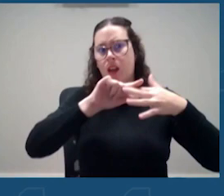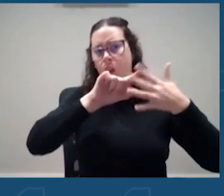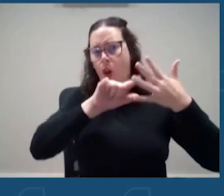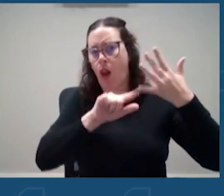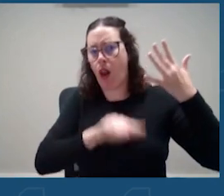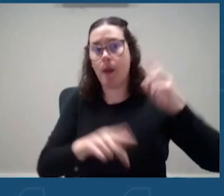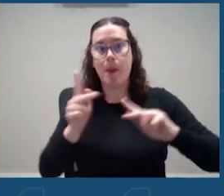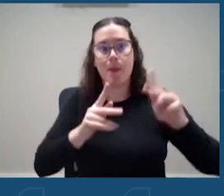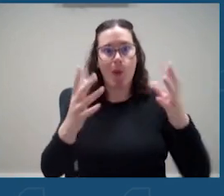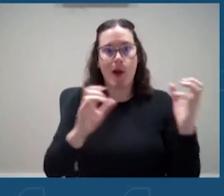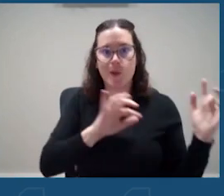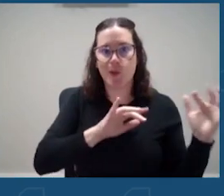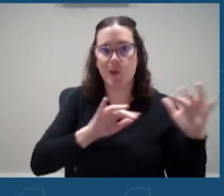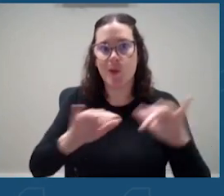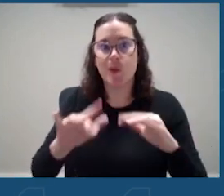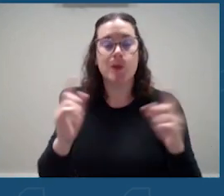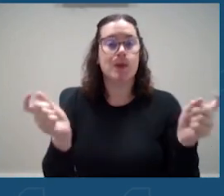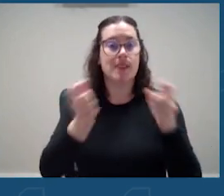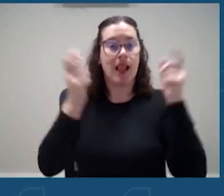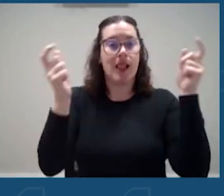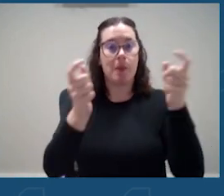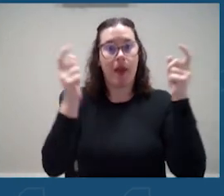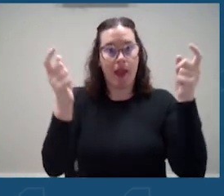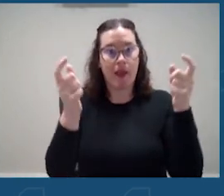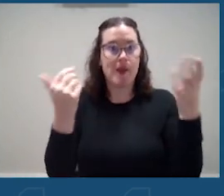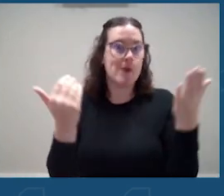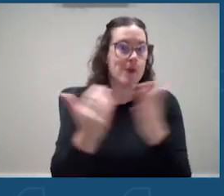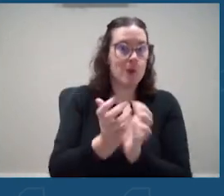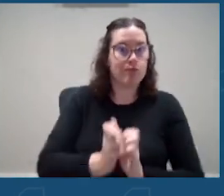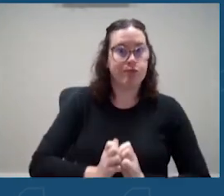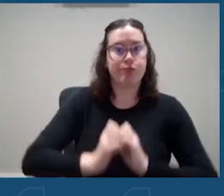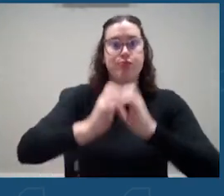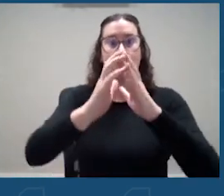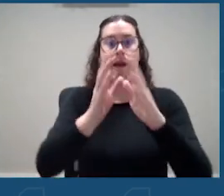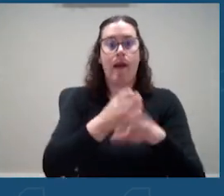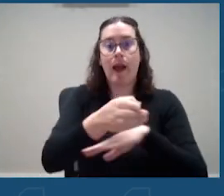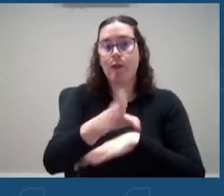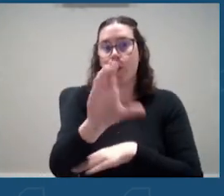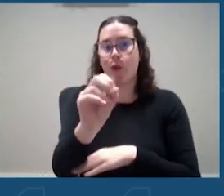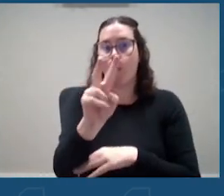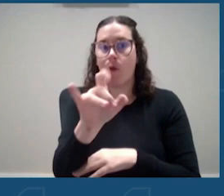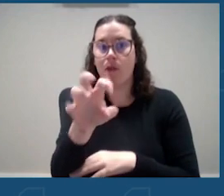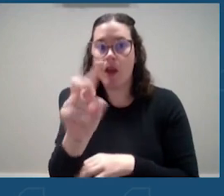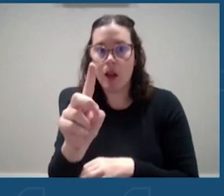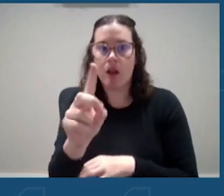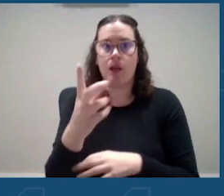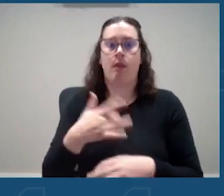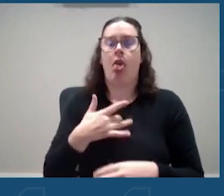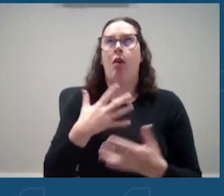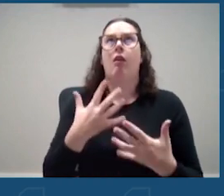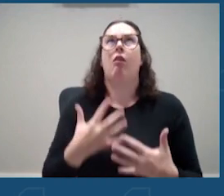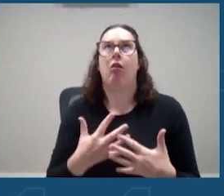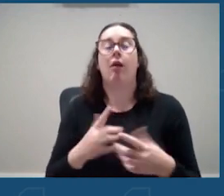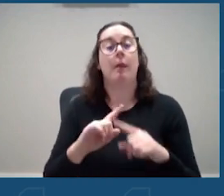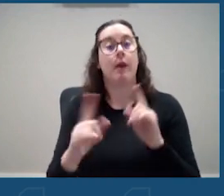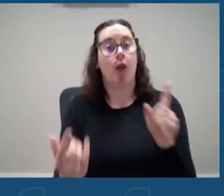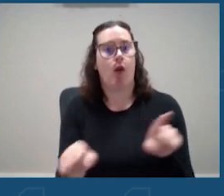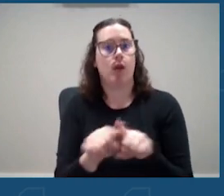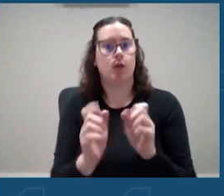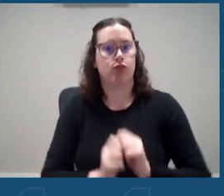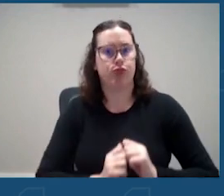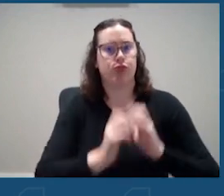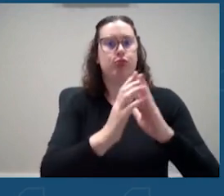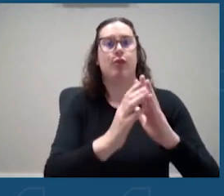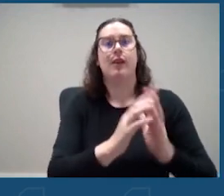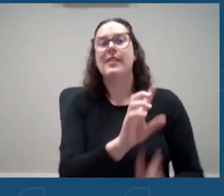to celebrate the rebirth of our country after COVID, the long, dark slumber of COVID, but also the rebirth of our Democratic